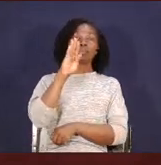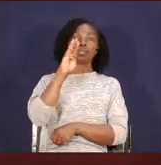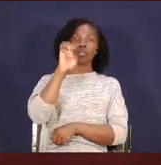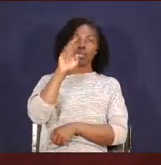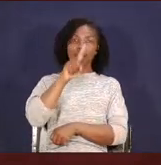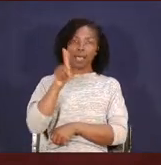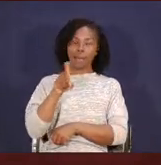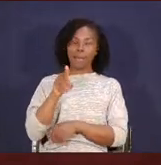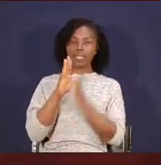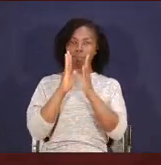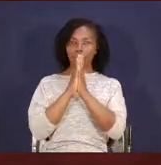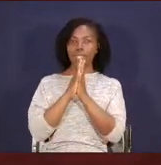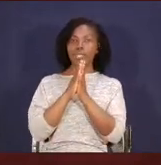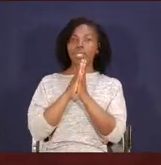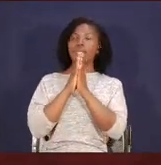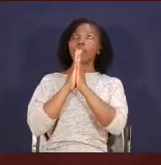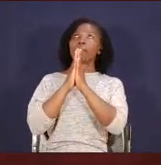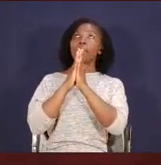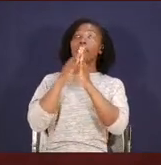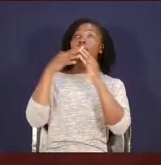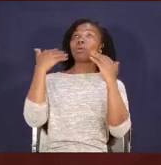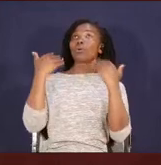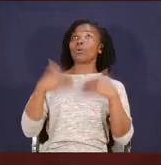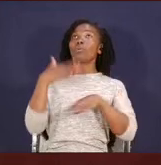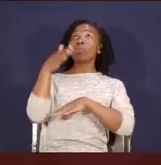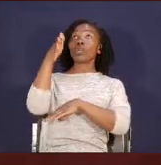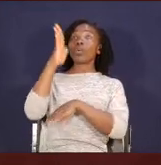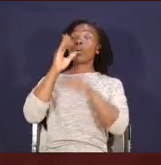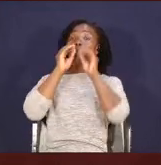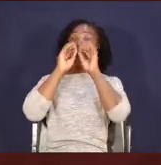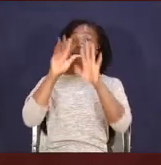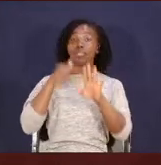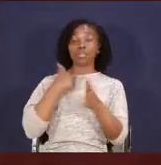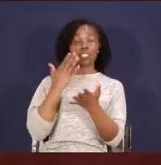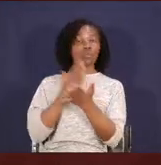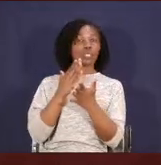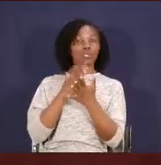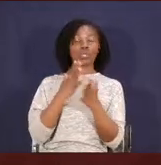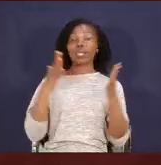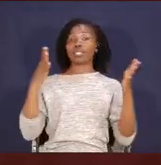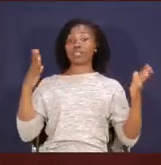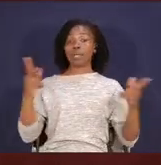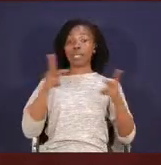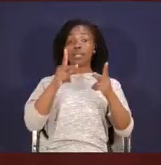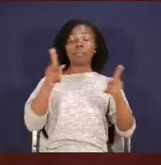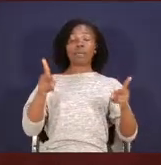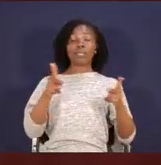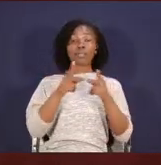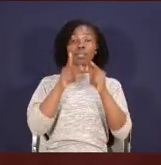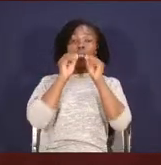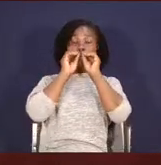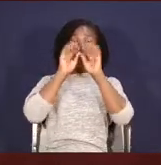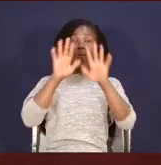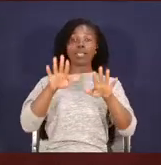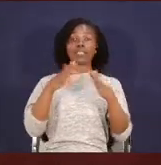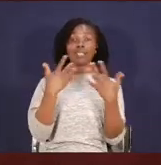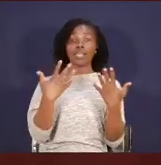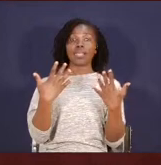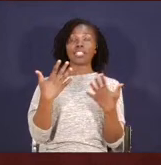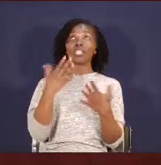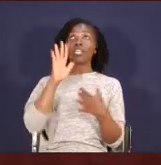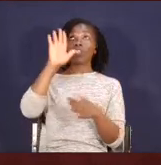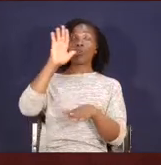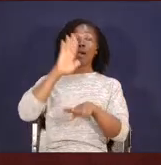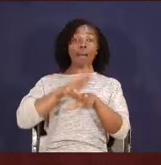God, bless me indeed. Oh God, expand my territory. Oh God, place your hand on me. Oh God, keep me from